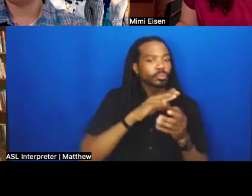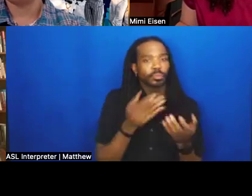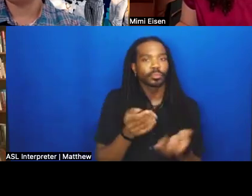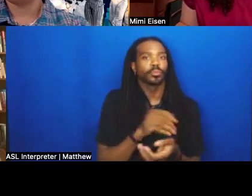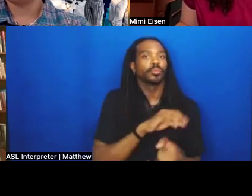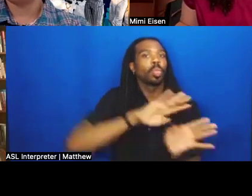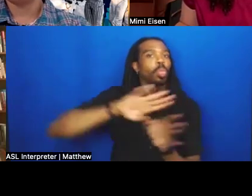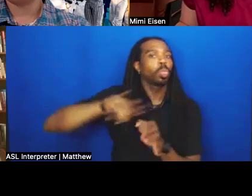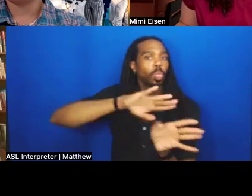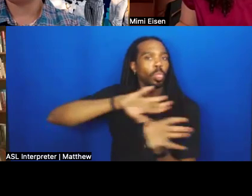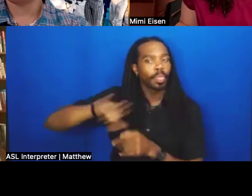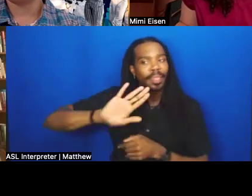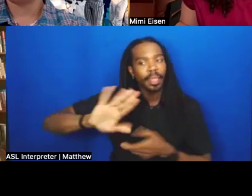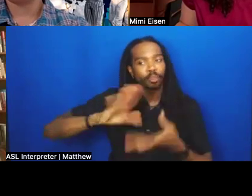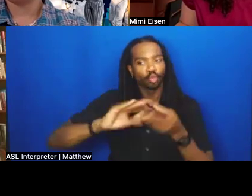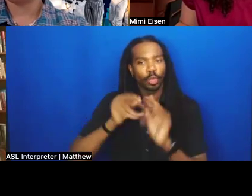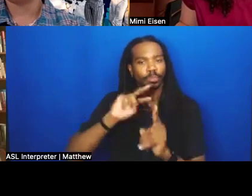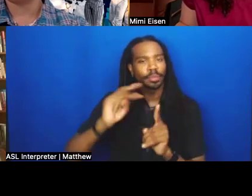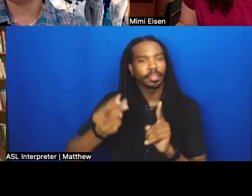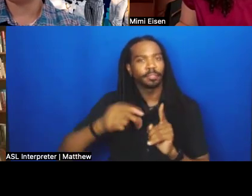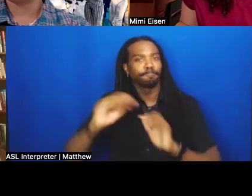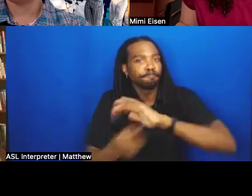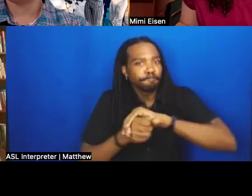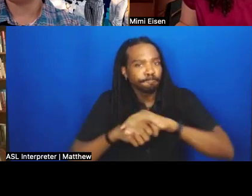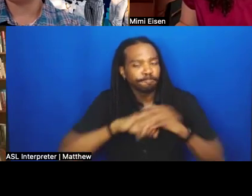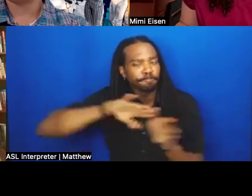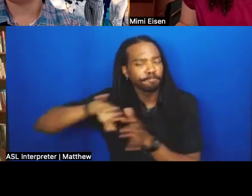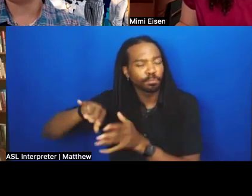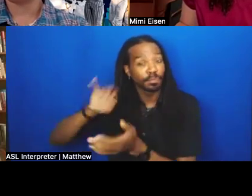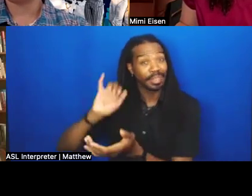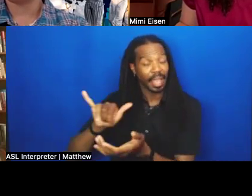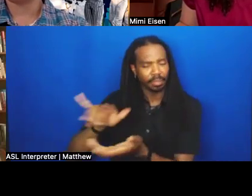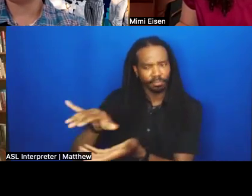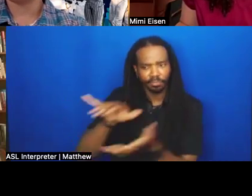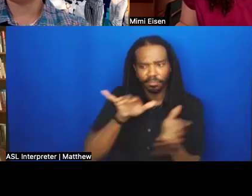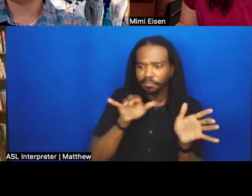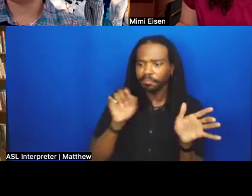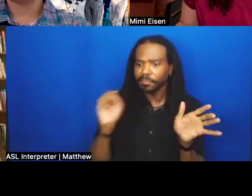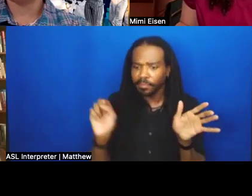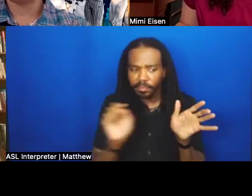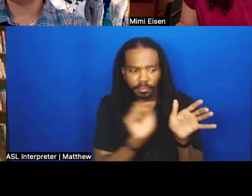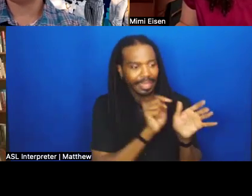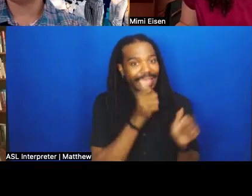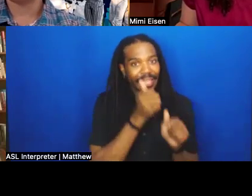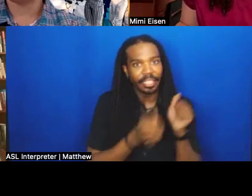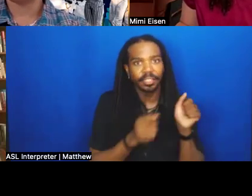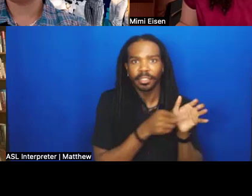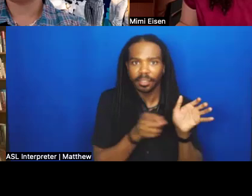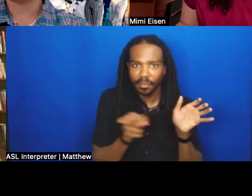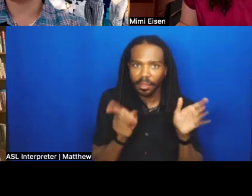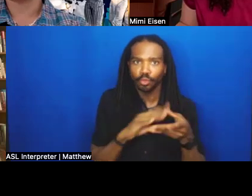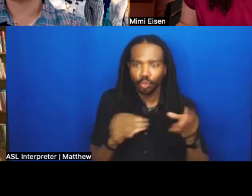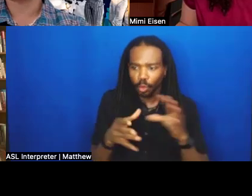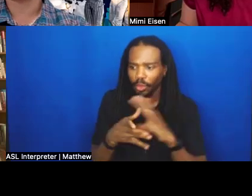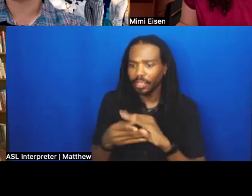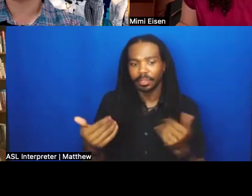mainstream story. And each one counters the story that the United States was born from a revolution